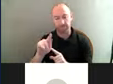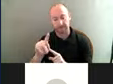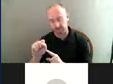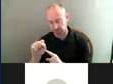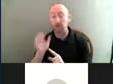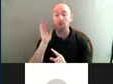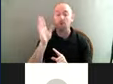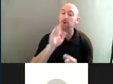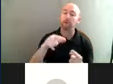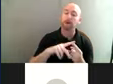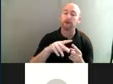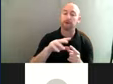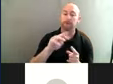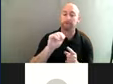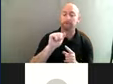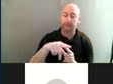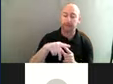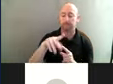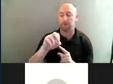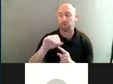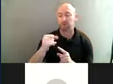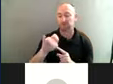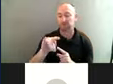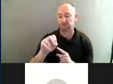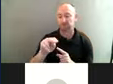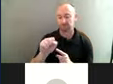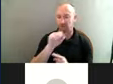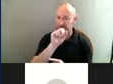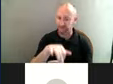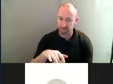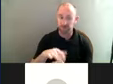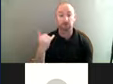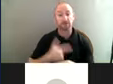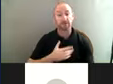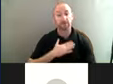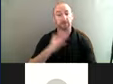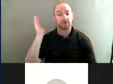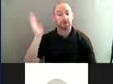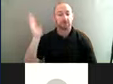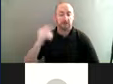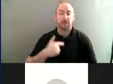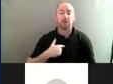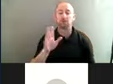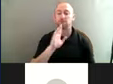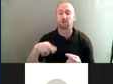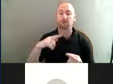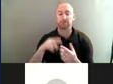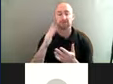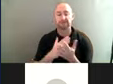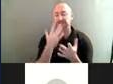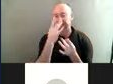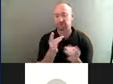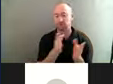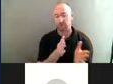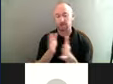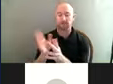though, because I do love those. So in my talk today, I'm going to discuss some of the interesting ways that